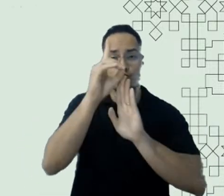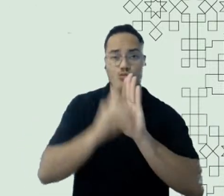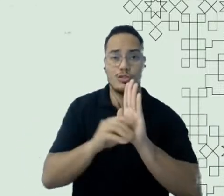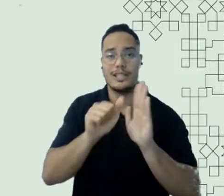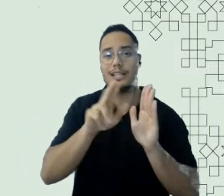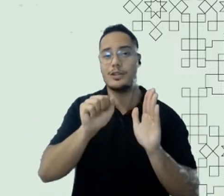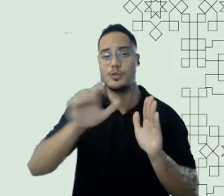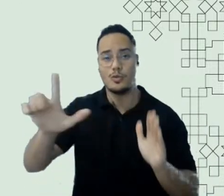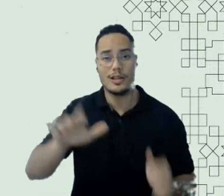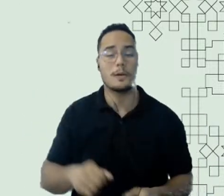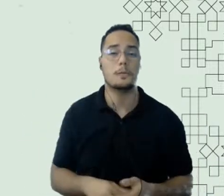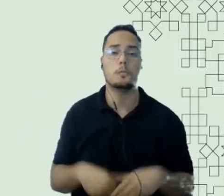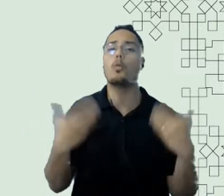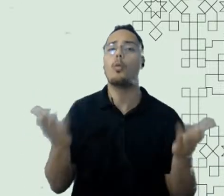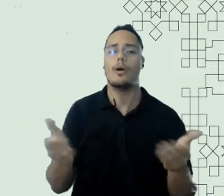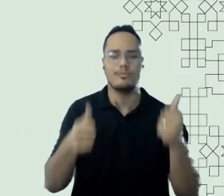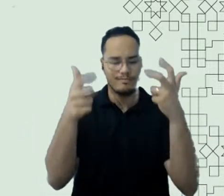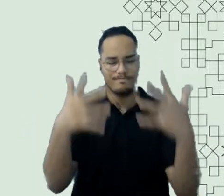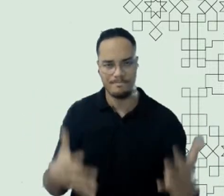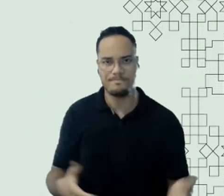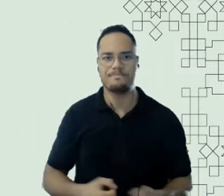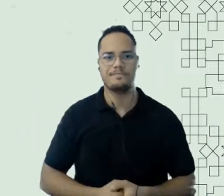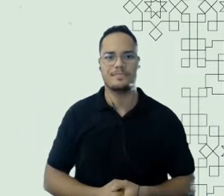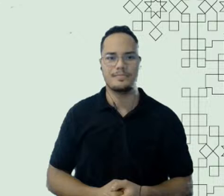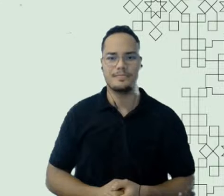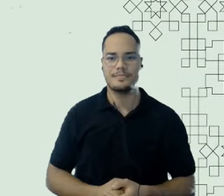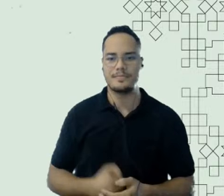works. So actually,